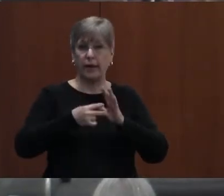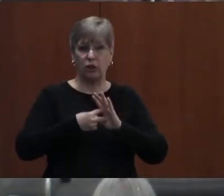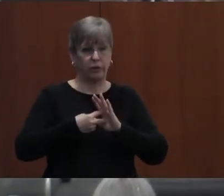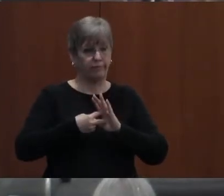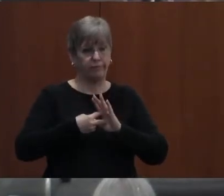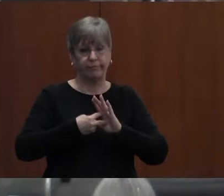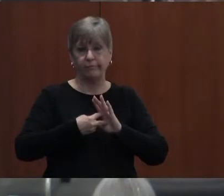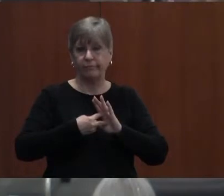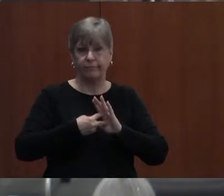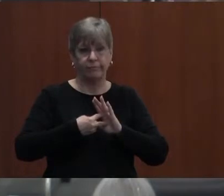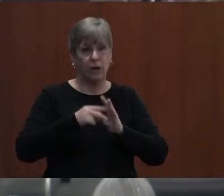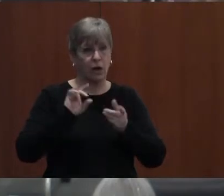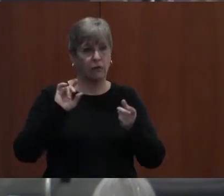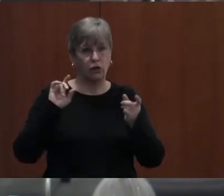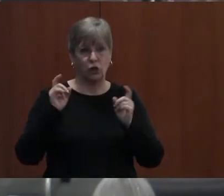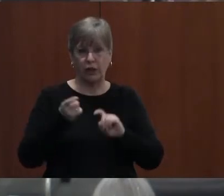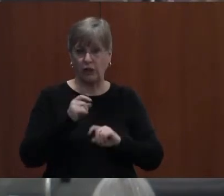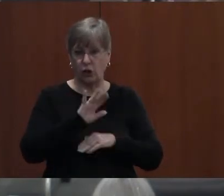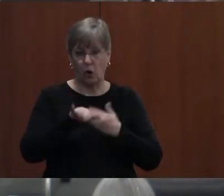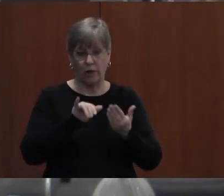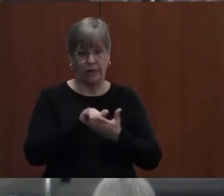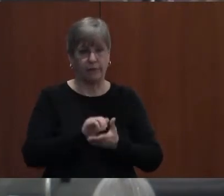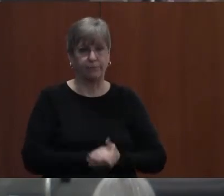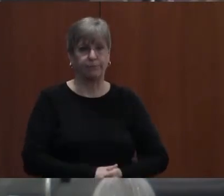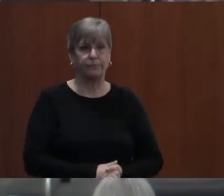of changing all of that.